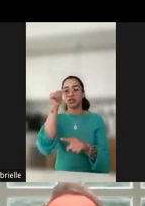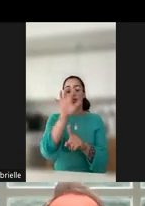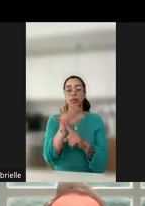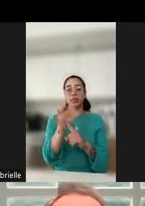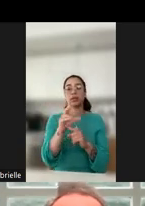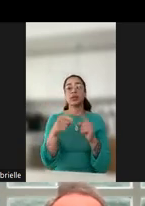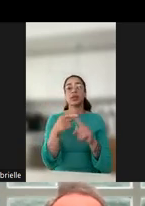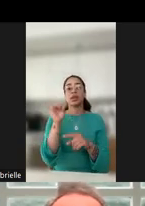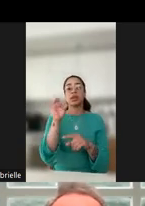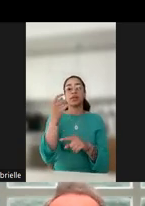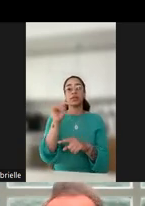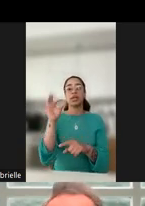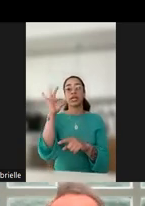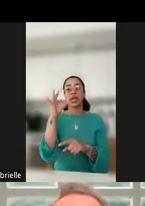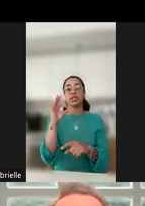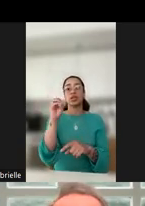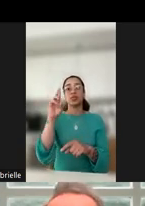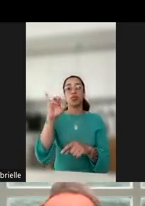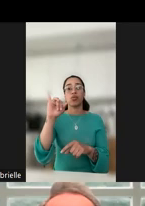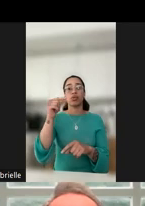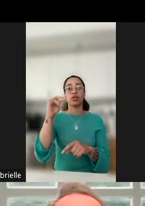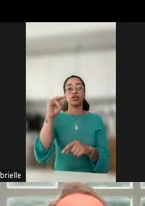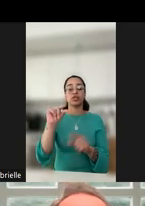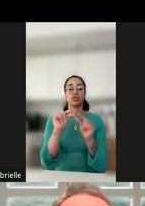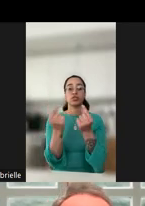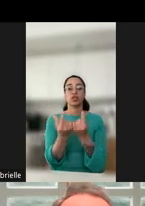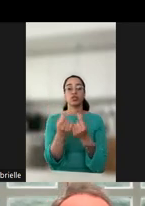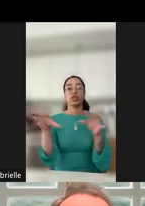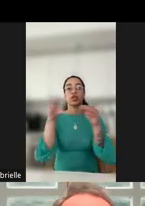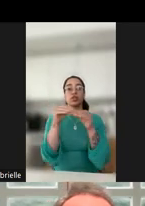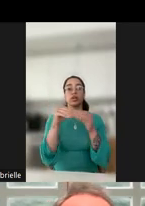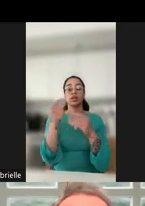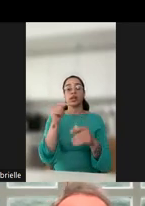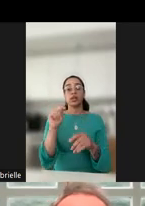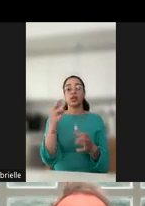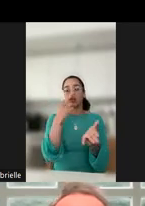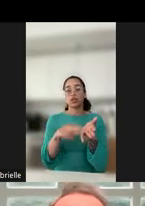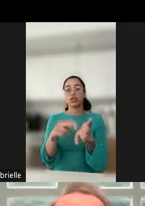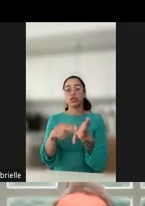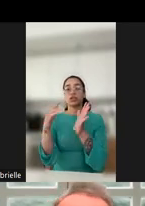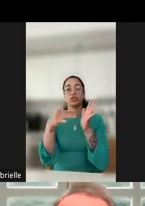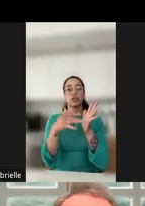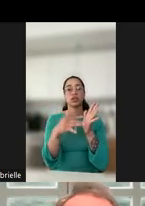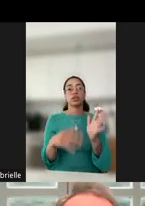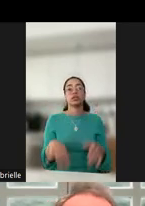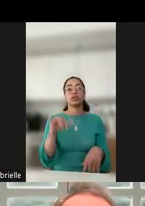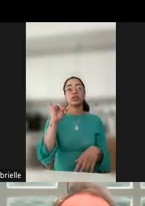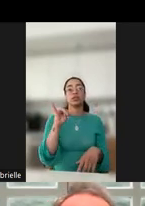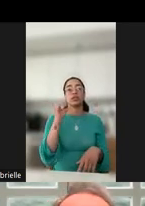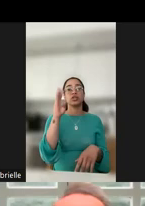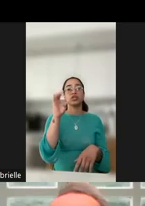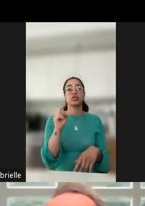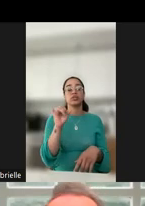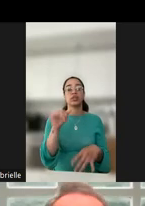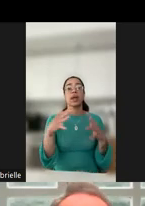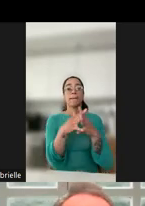the 19 origin groups included in the Pew Research Center study, Japanese Americans are